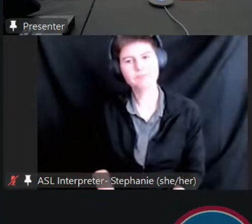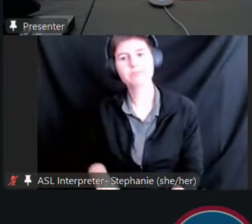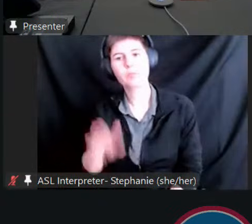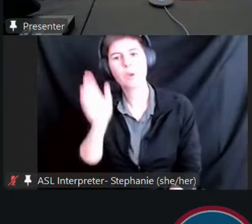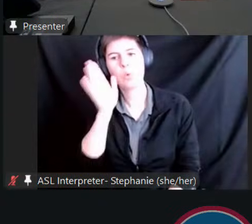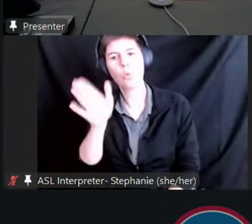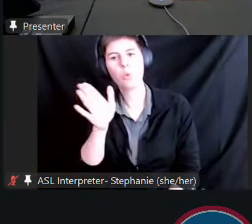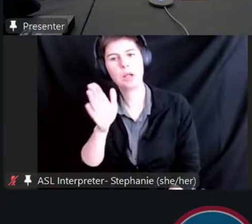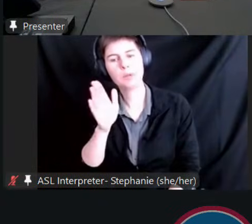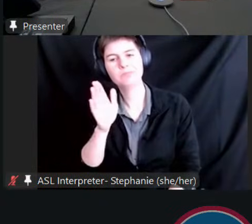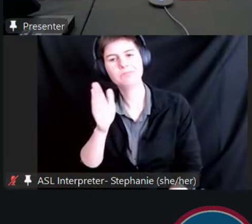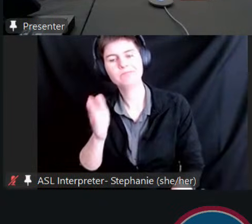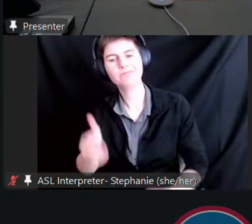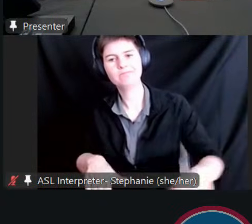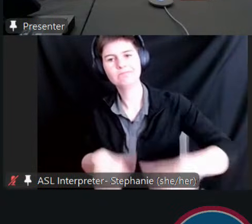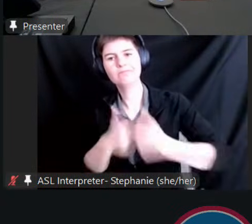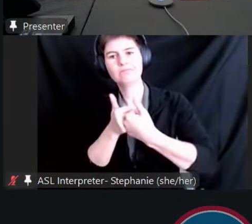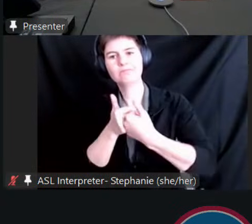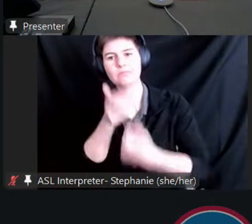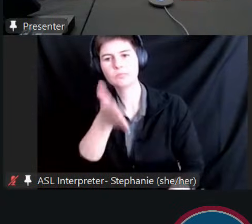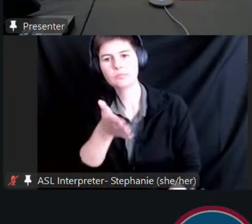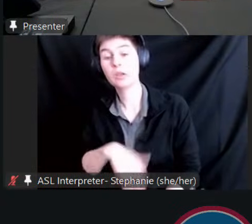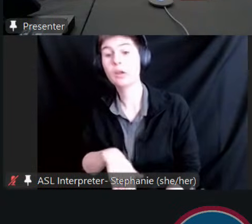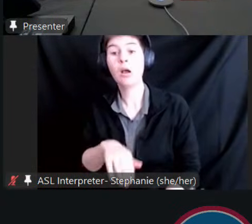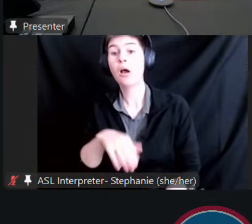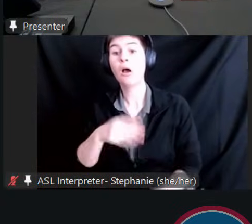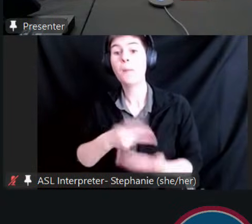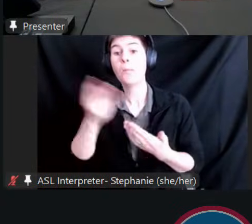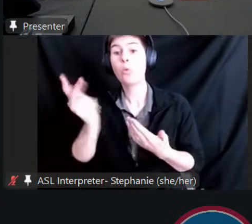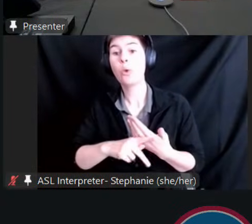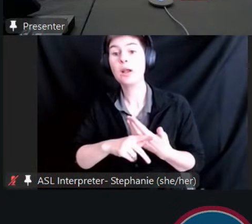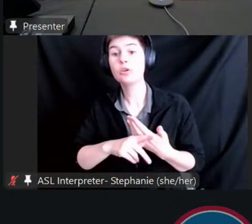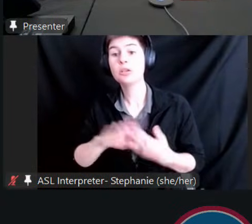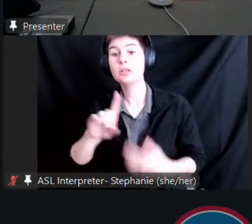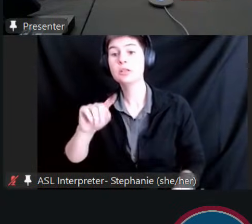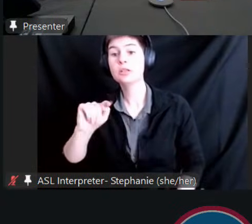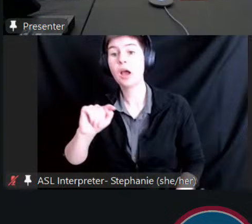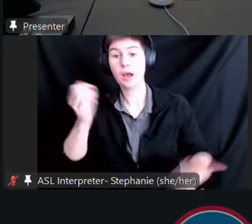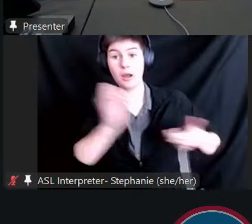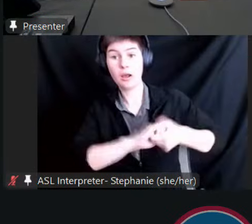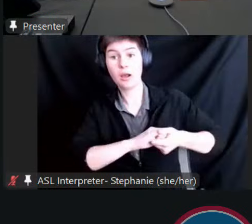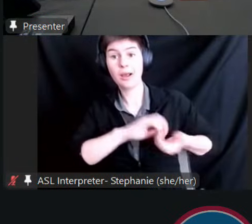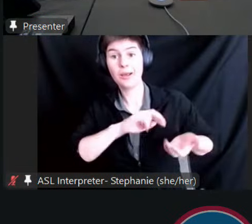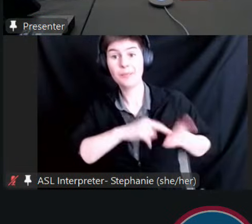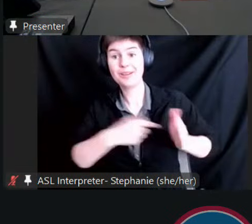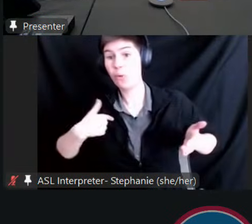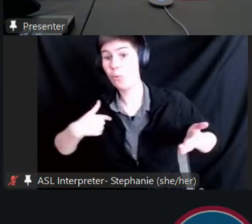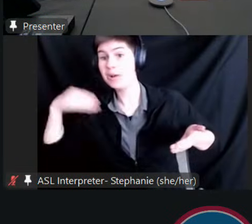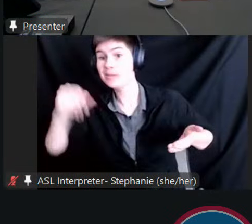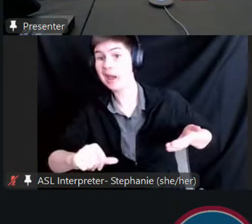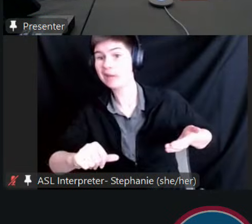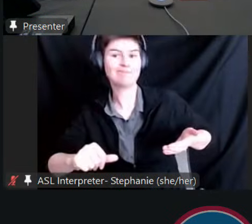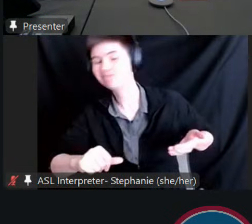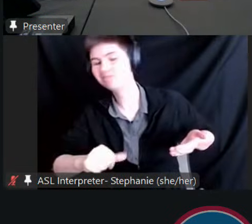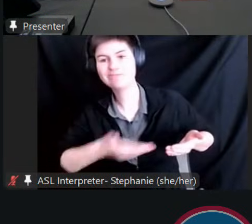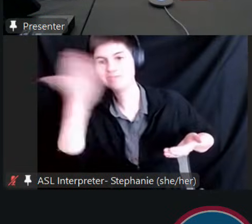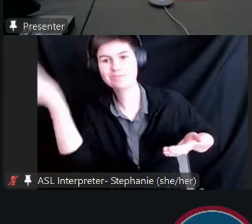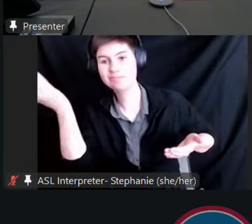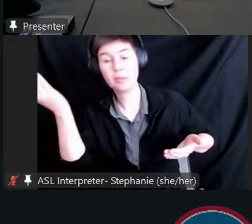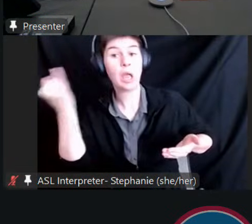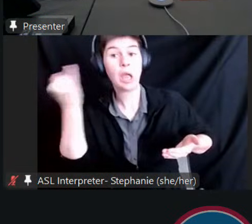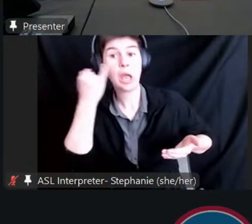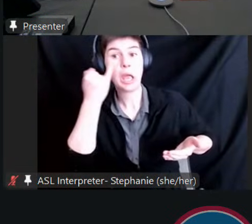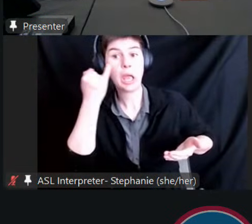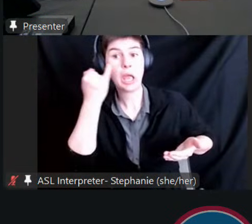work on those types of projects with CDOT, it's at no cost to CTA for the most part. And if there's less of them happening, then we have less opportunity